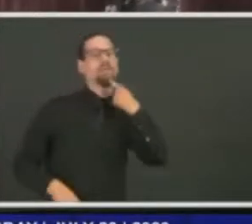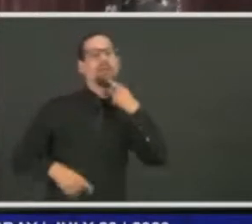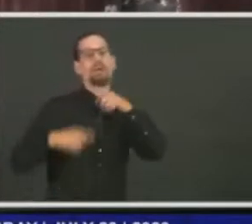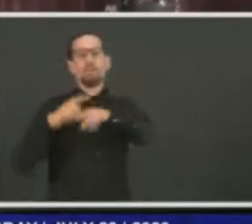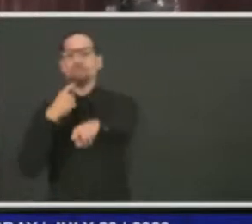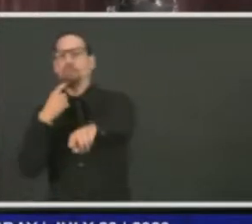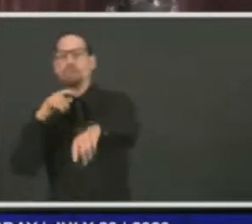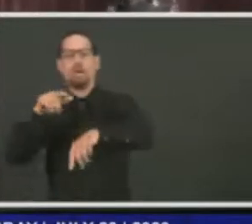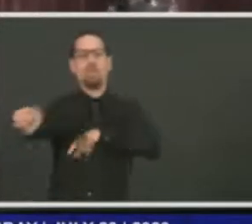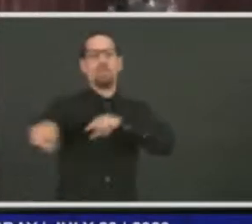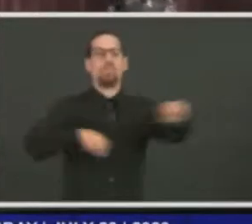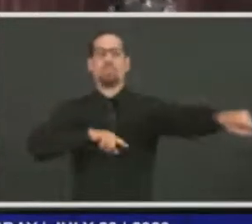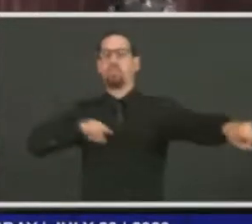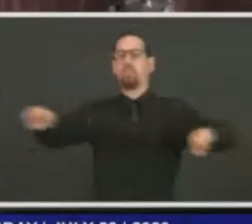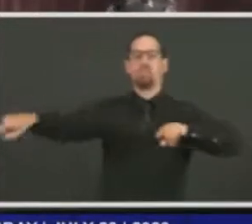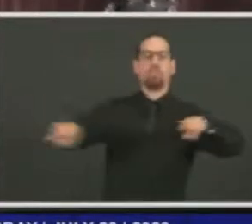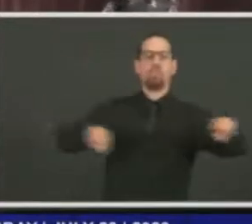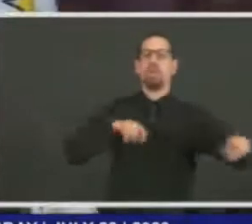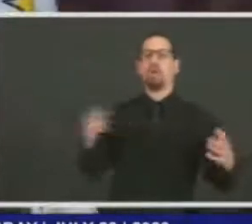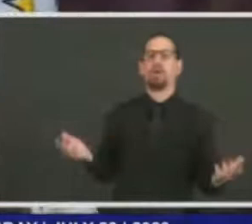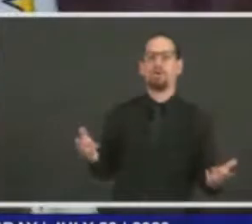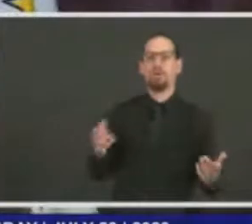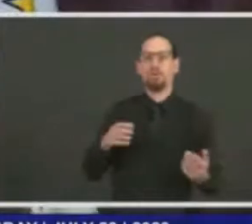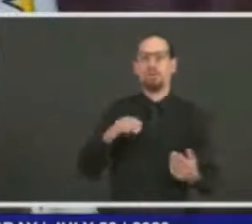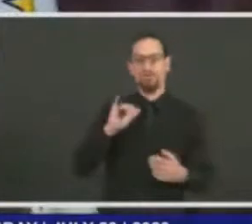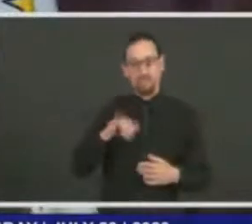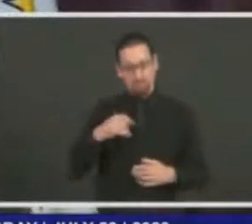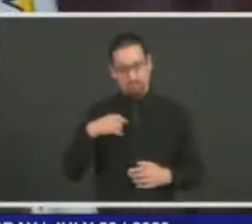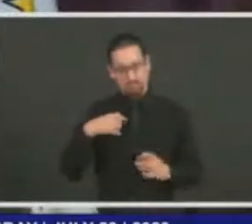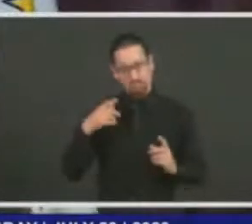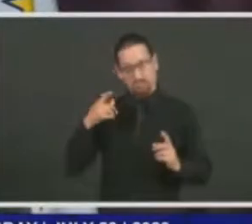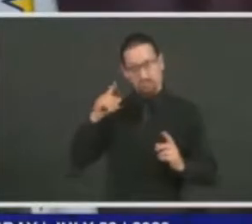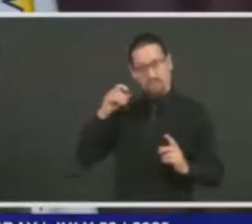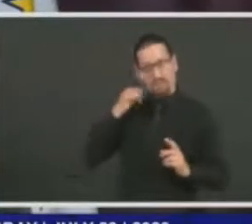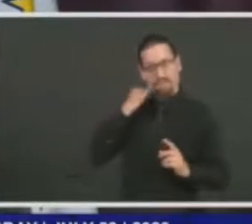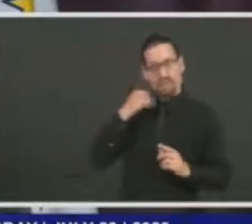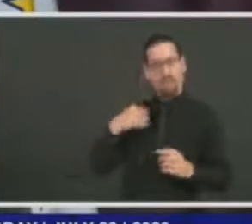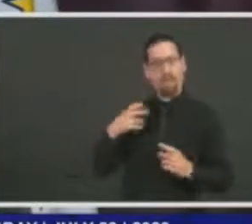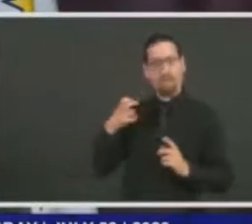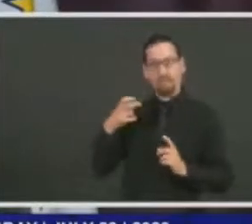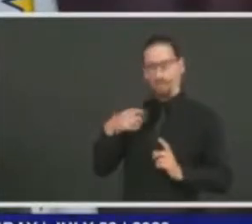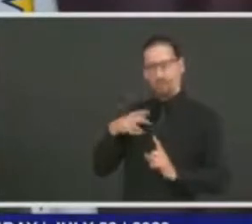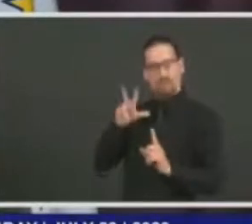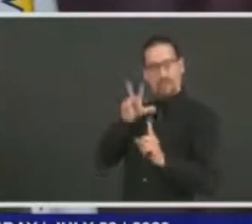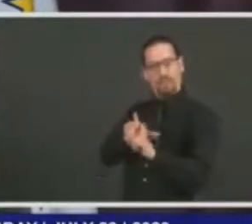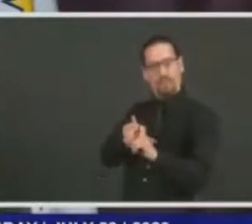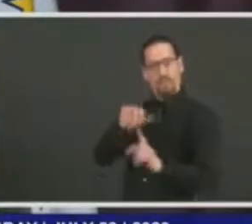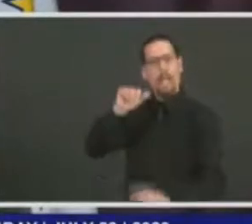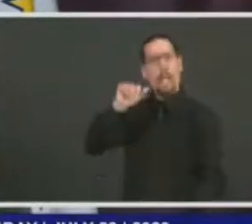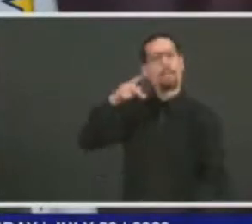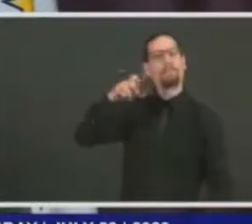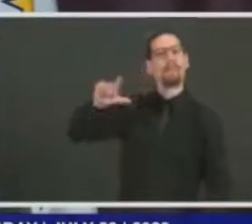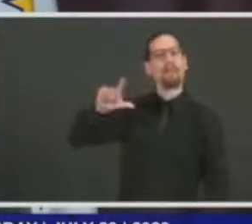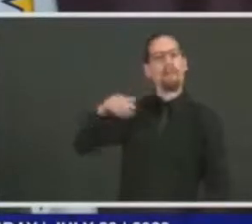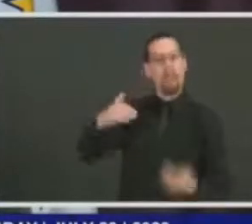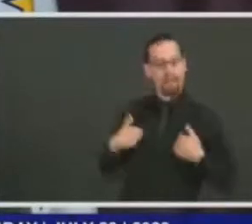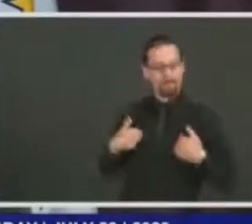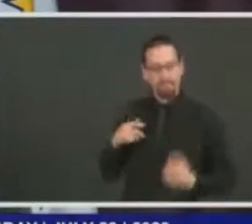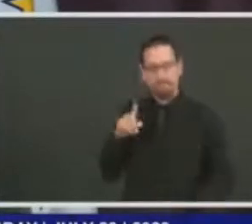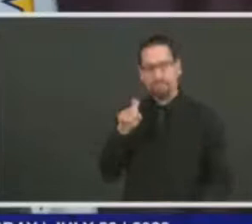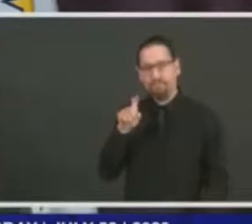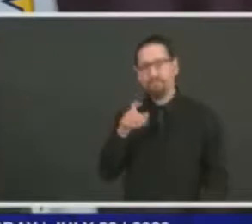appeal process, and is this public information in terms of the evidence? Yes, there is an appeal process. The metrics are